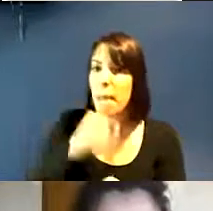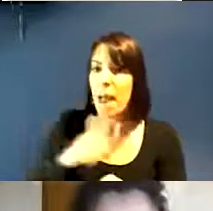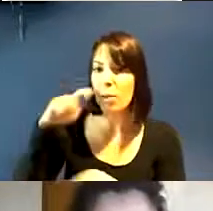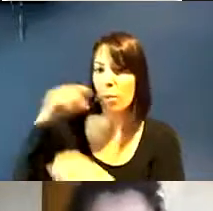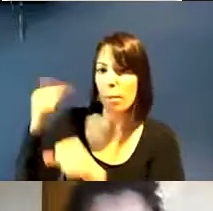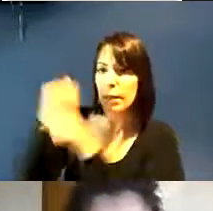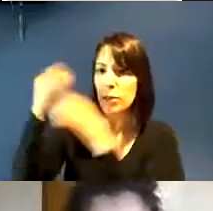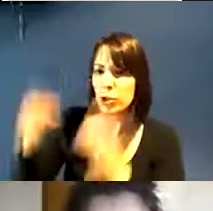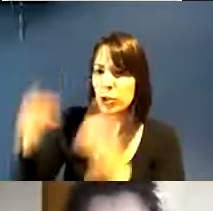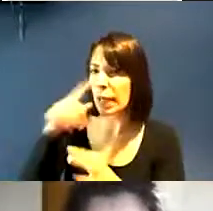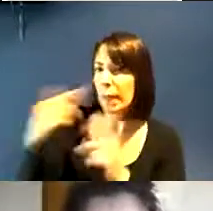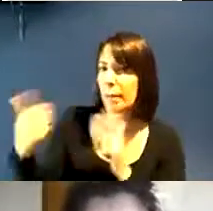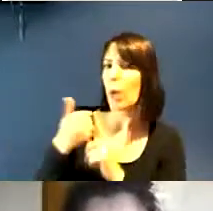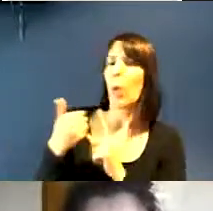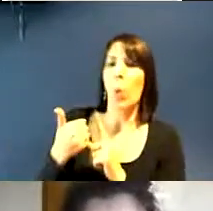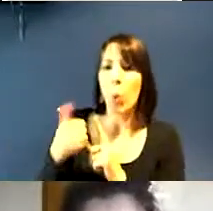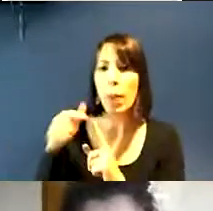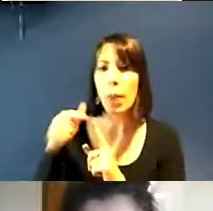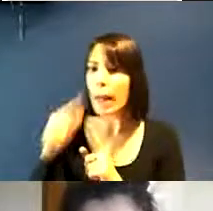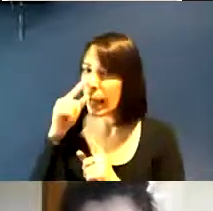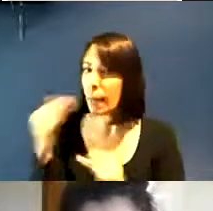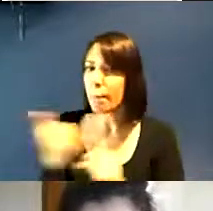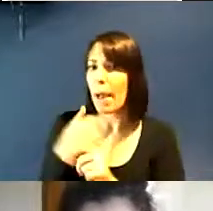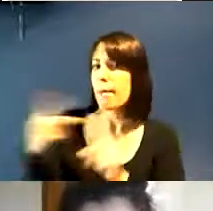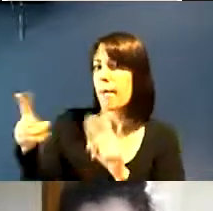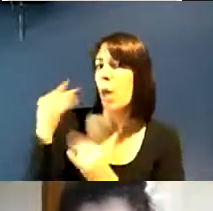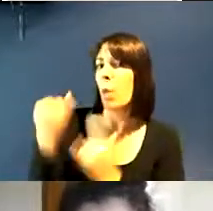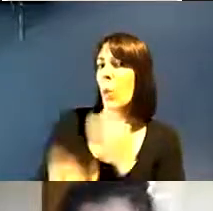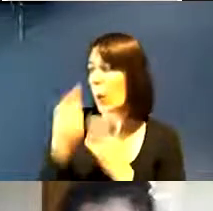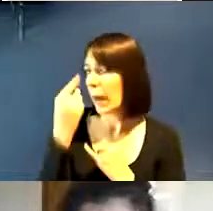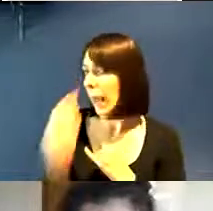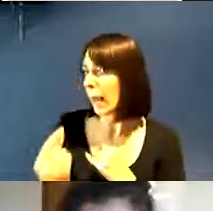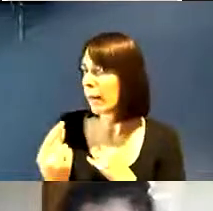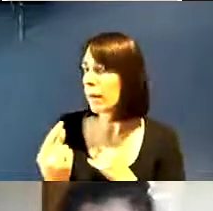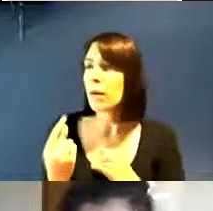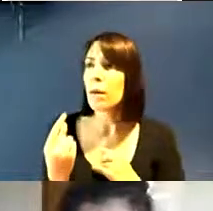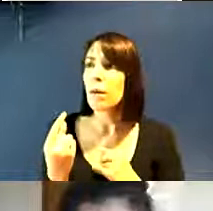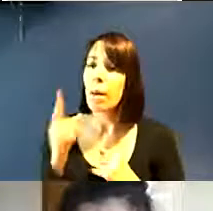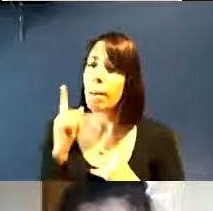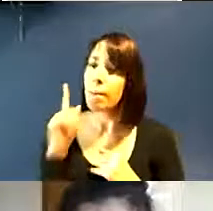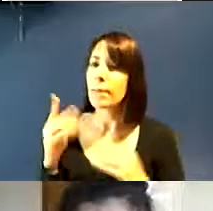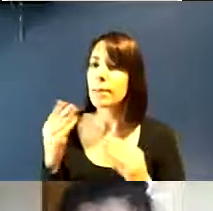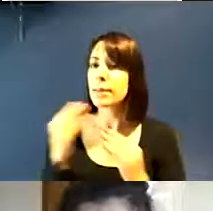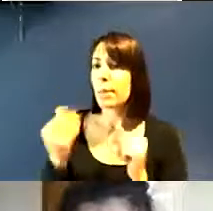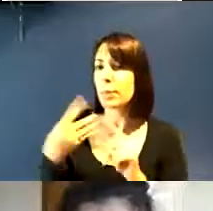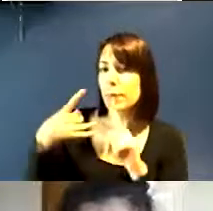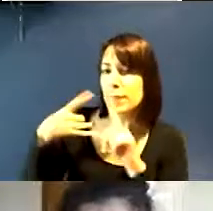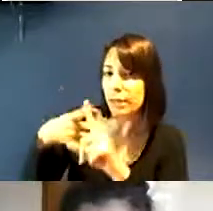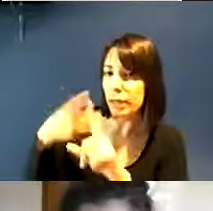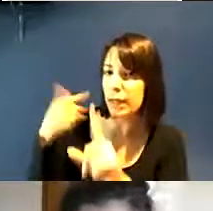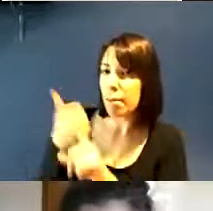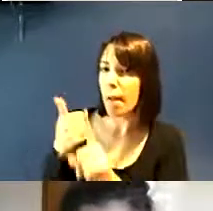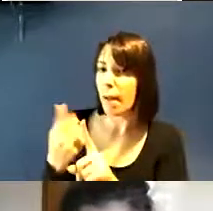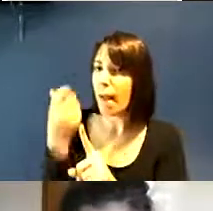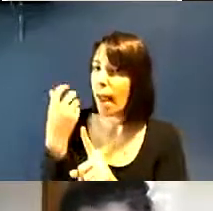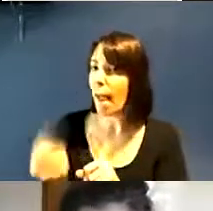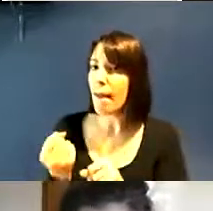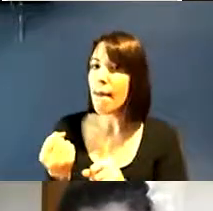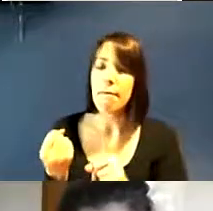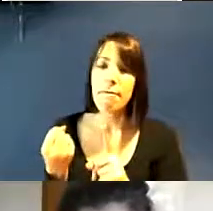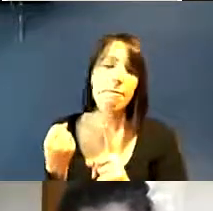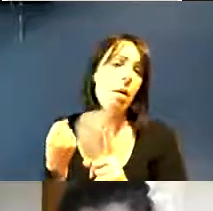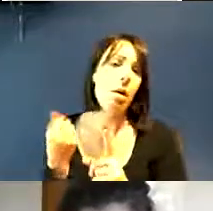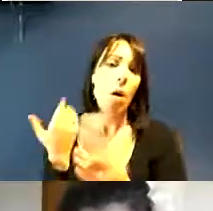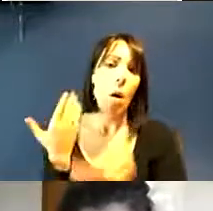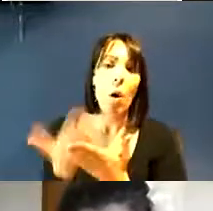violence. And we can see that in the Change the Story framework. But there are some specific implications of this kind of structure